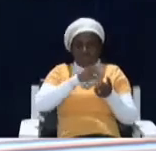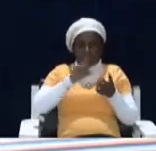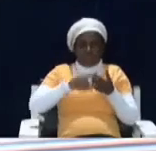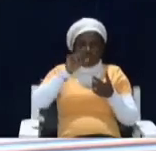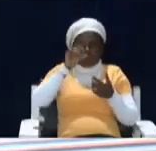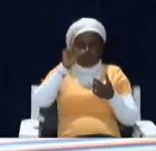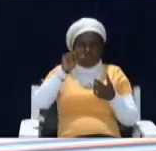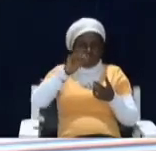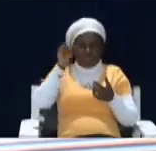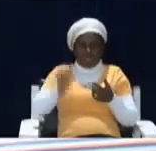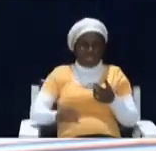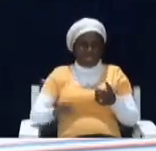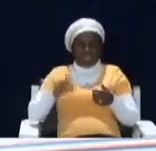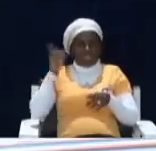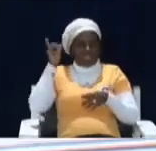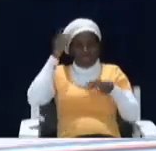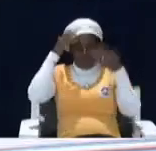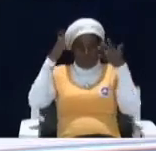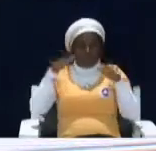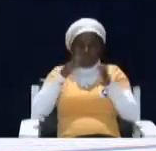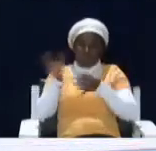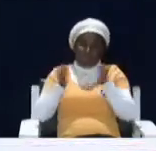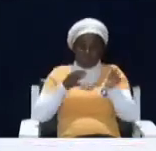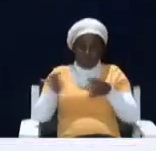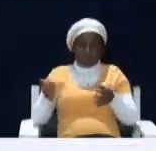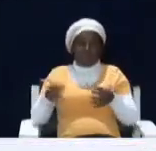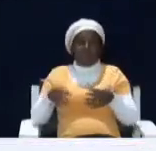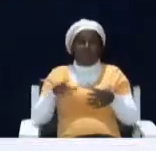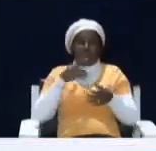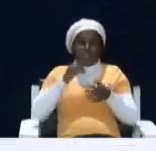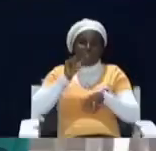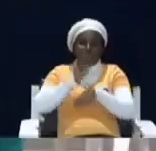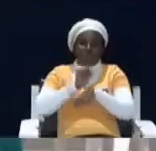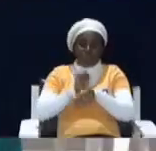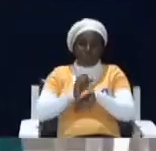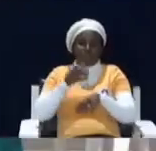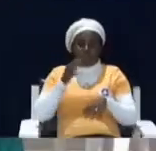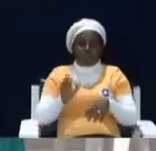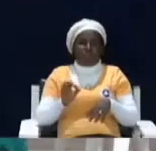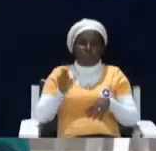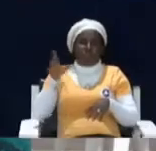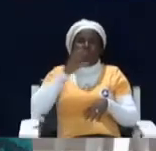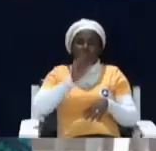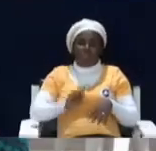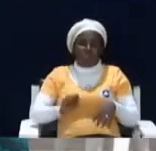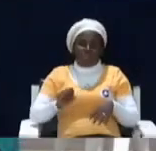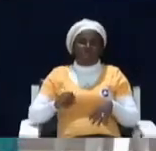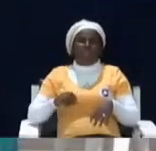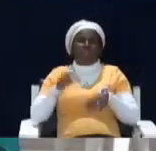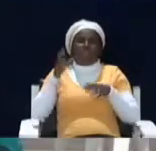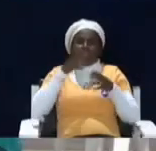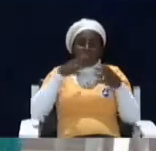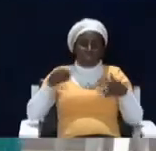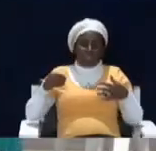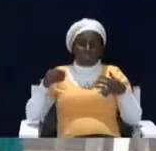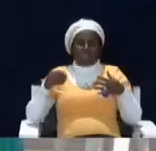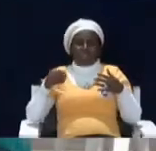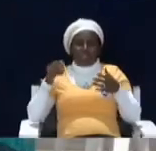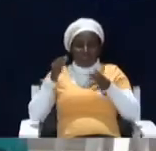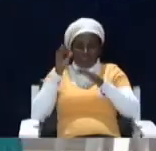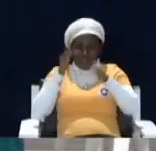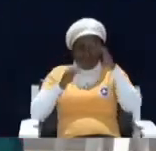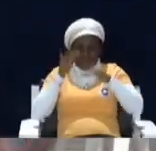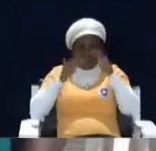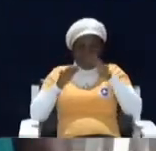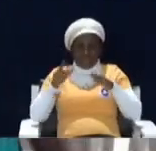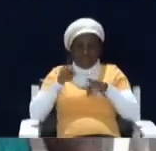I don't know how to explain EGFR. But EGFR, I think, is a function of my age and the parameters they use in checking